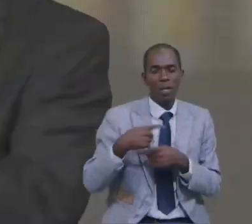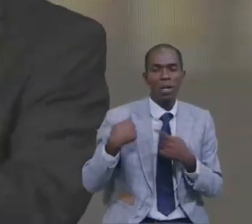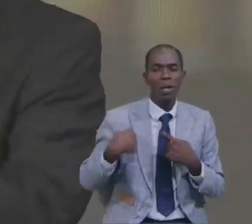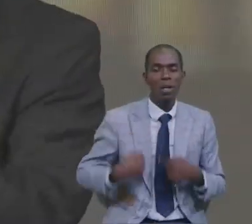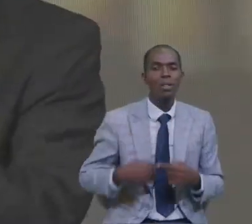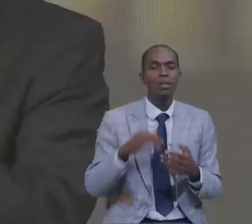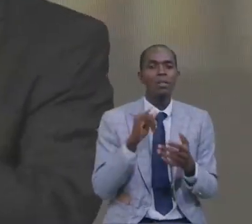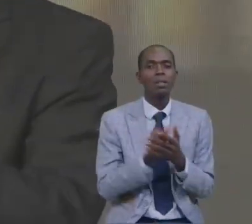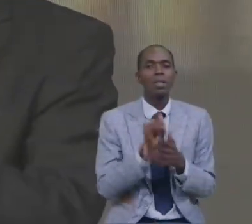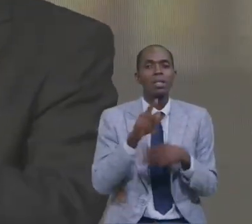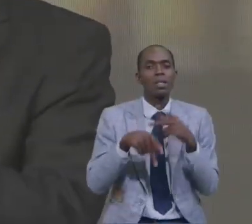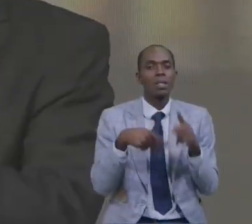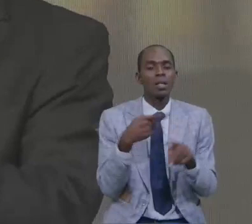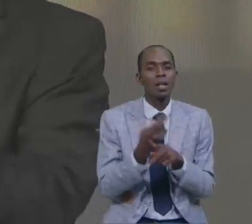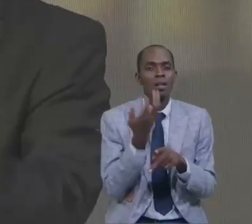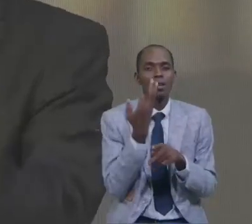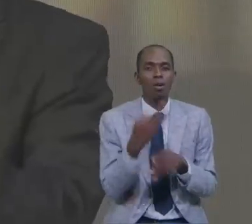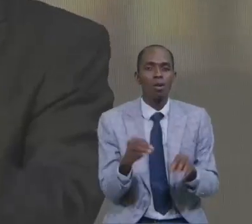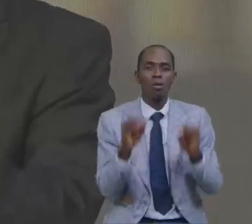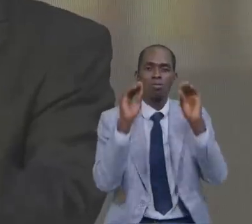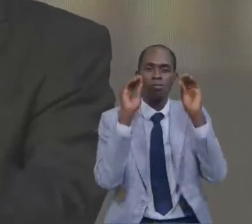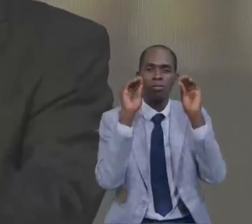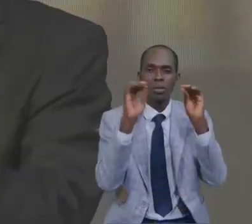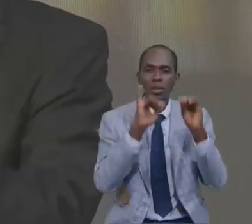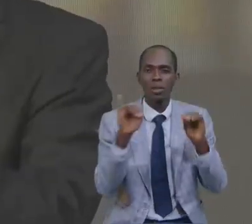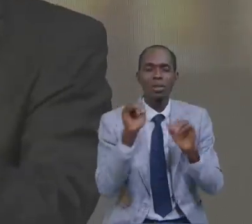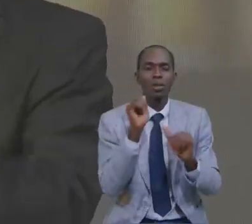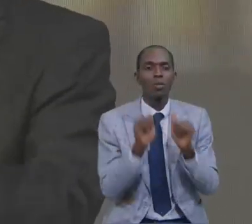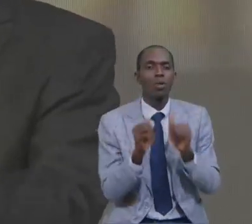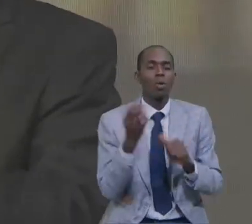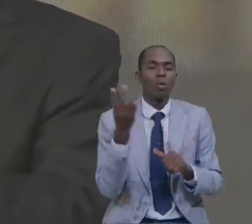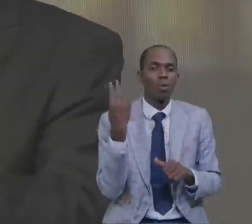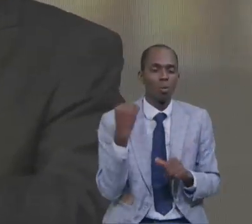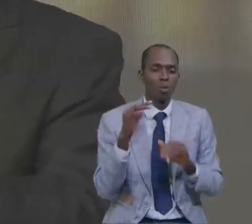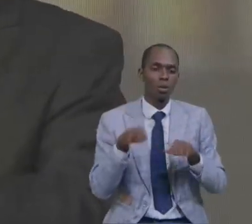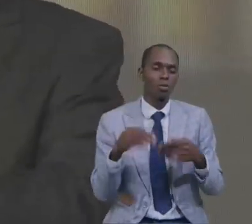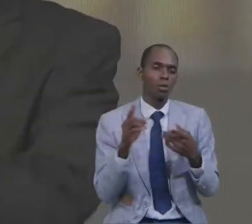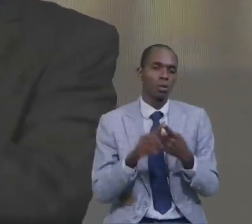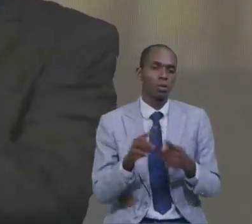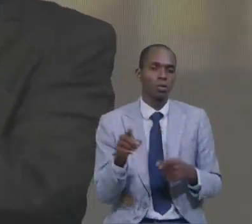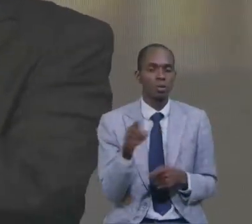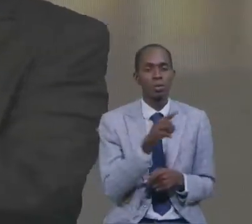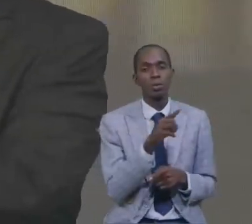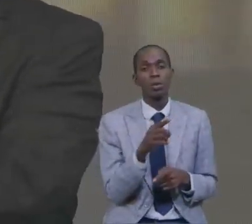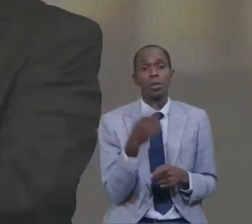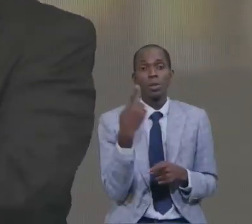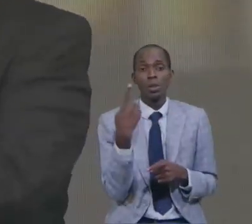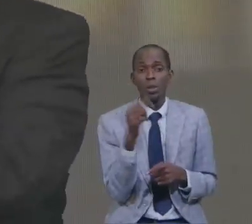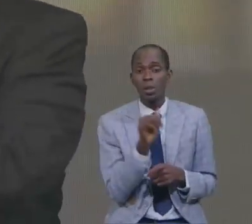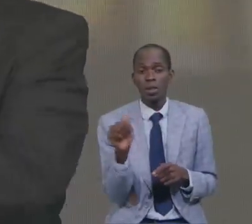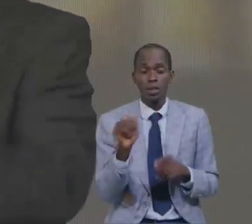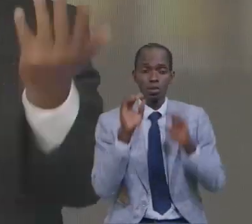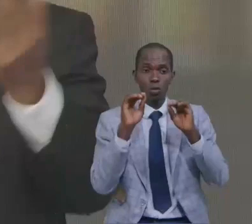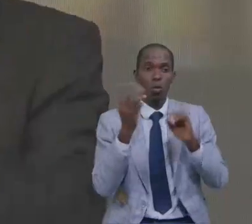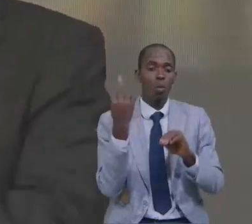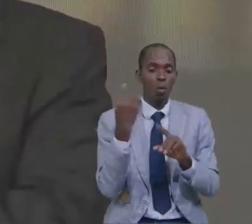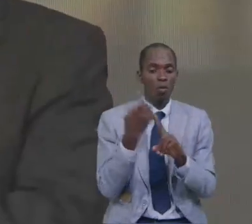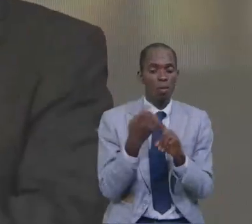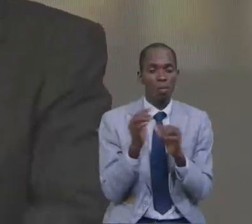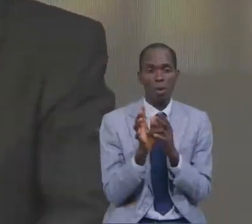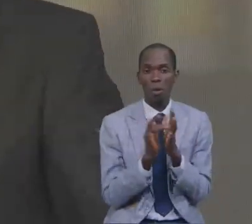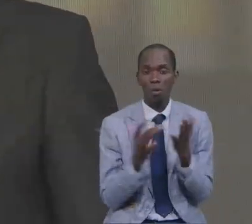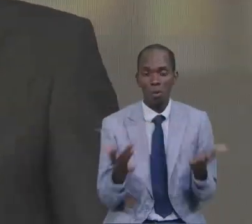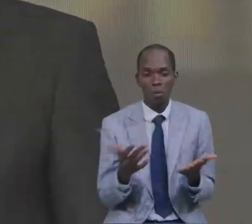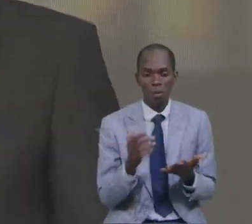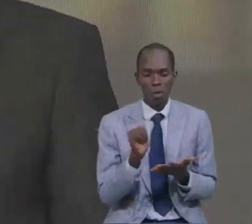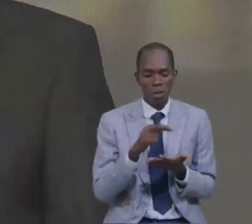doctrine was from the Bible. A righteous life, a pure life, a practical, obedient